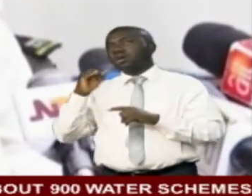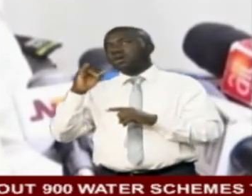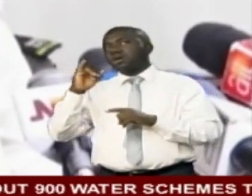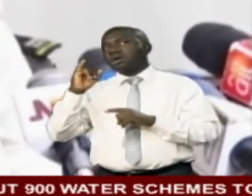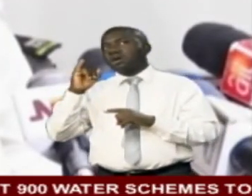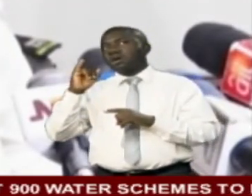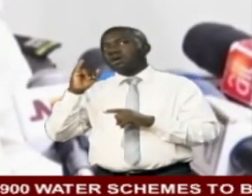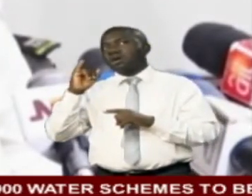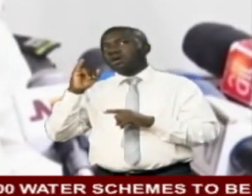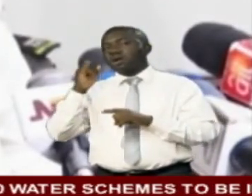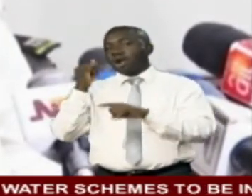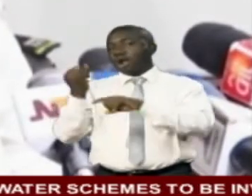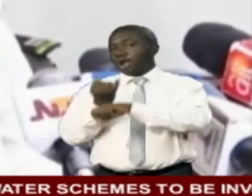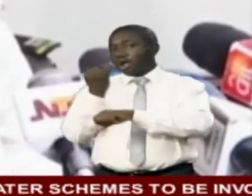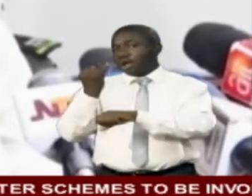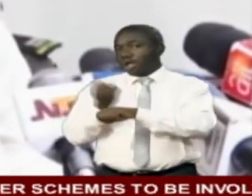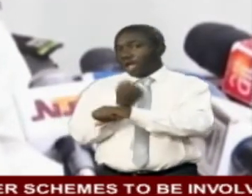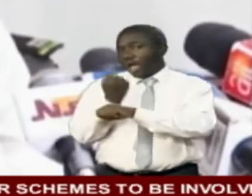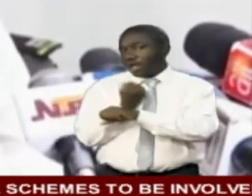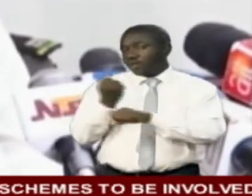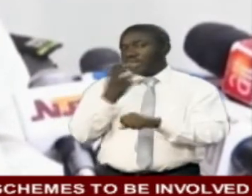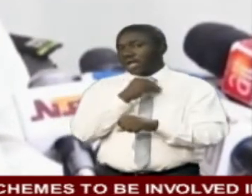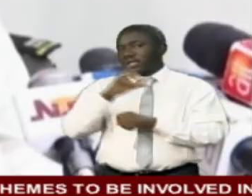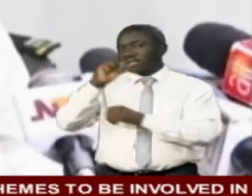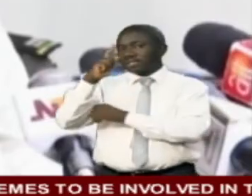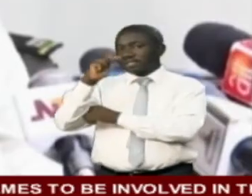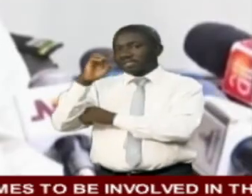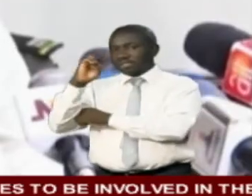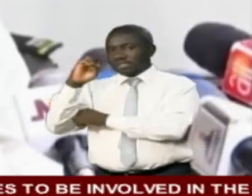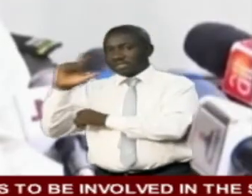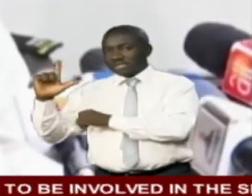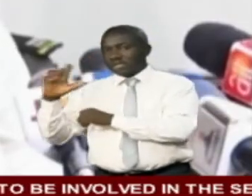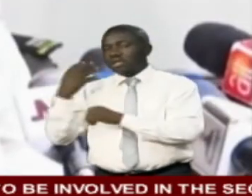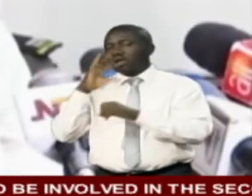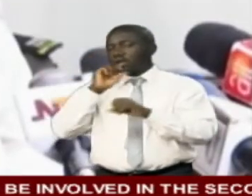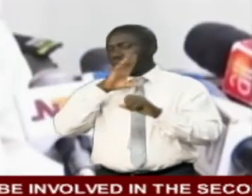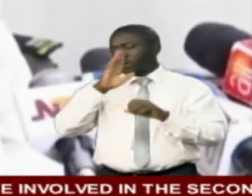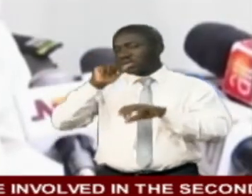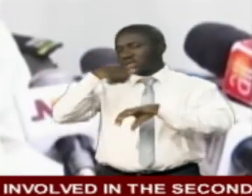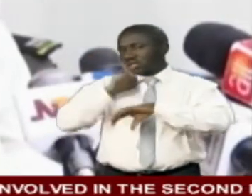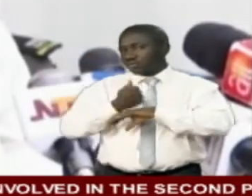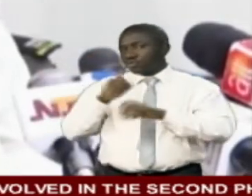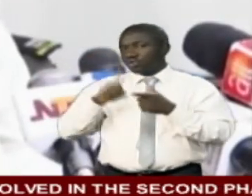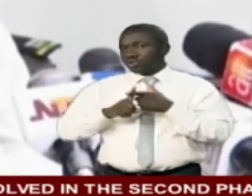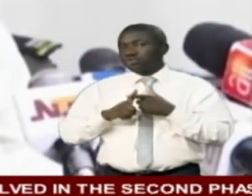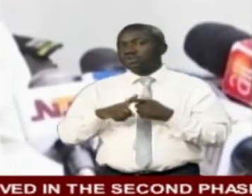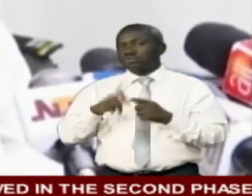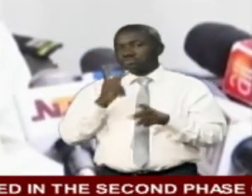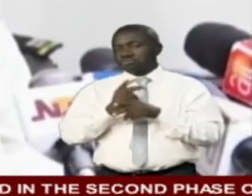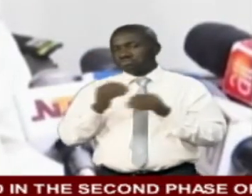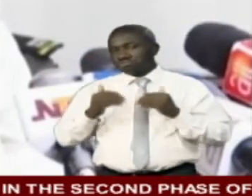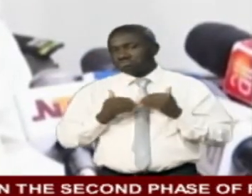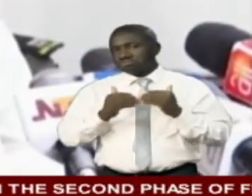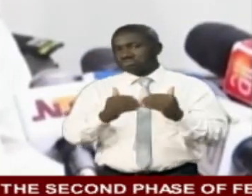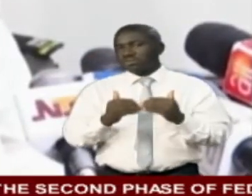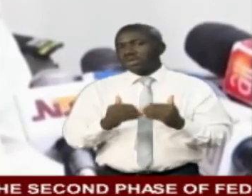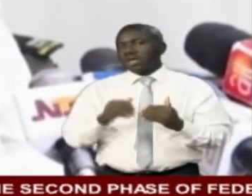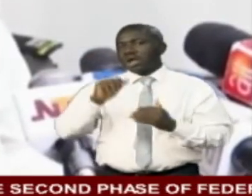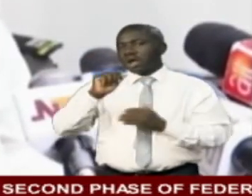steel industries that can be established to utilize Ajaokuta Iron and Steel